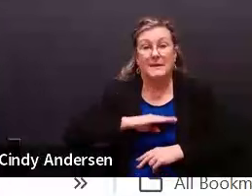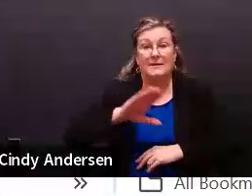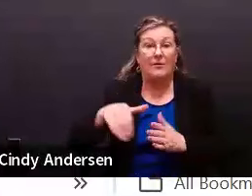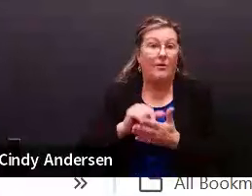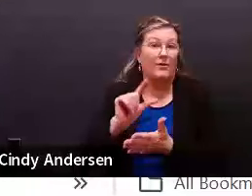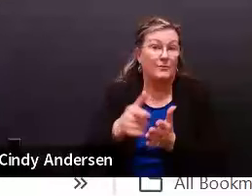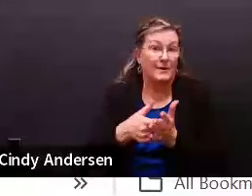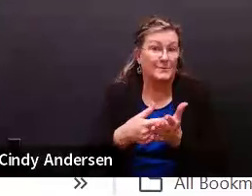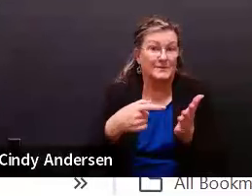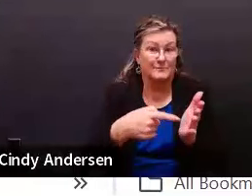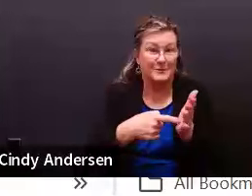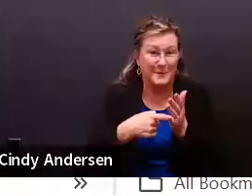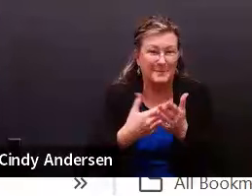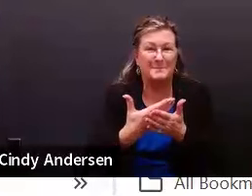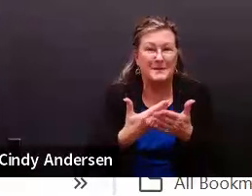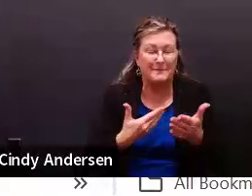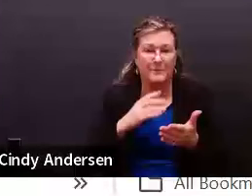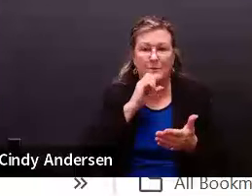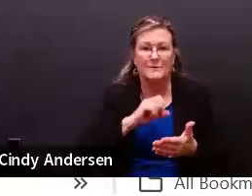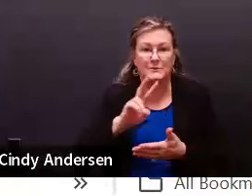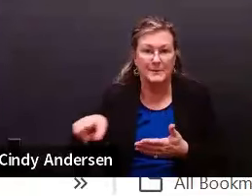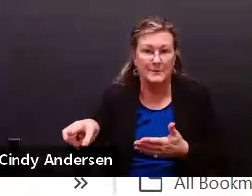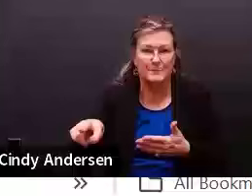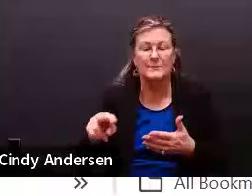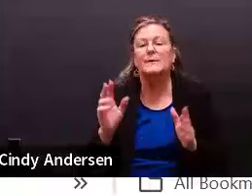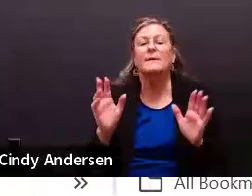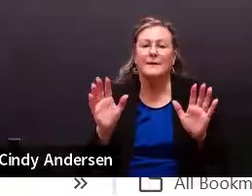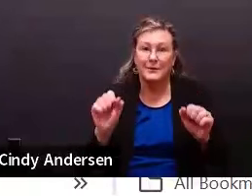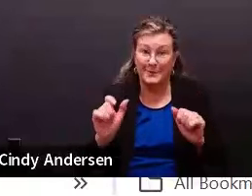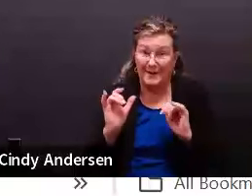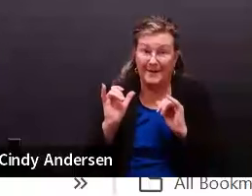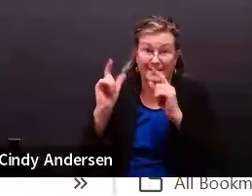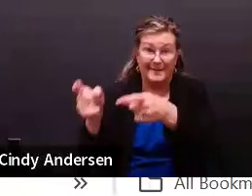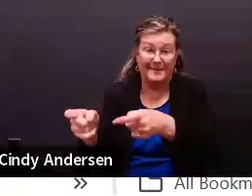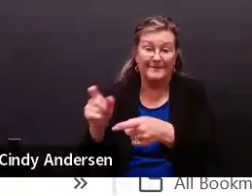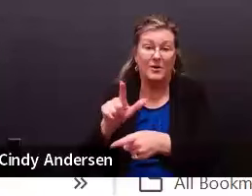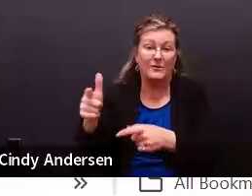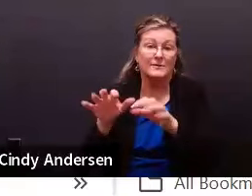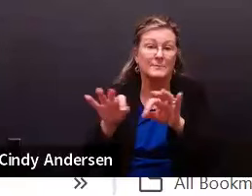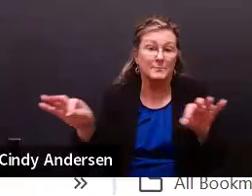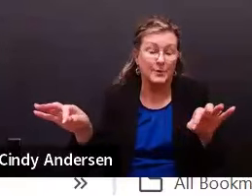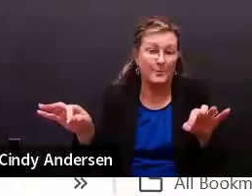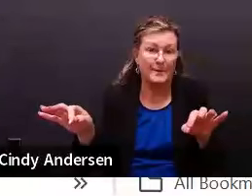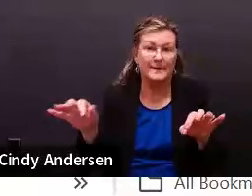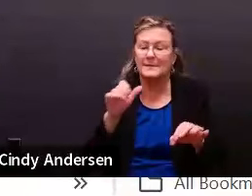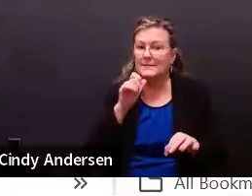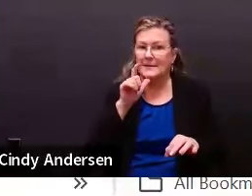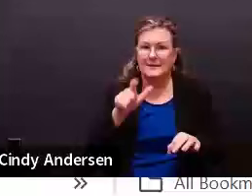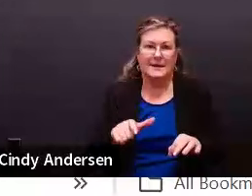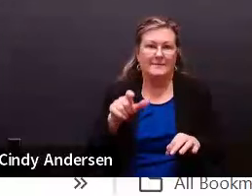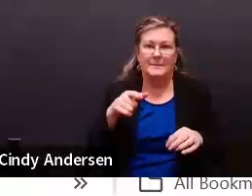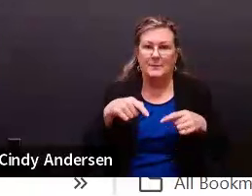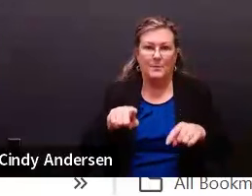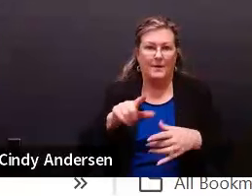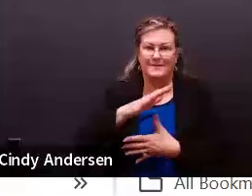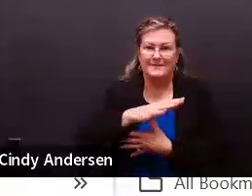before exiting at or before age of 22. So you can also award an alternate diploma. It doesn't have to be in a student's